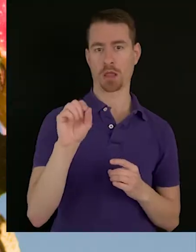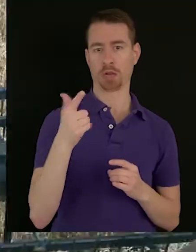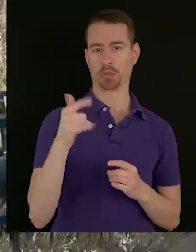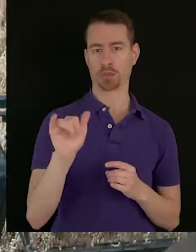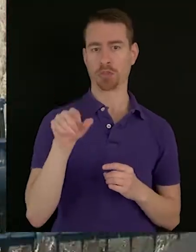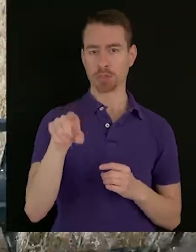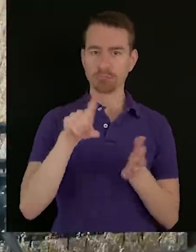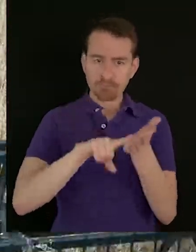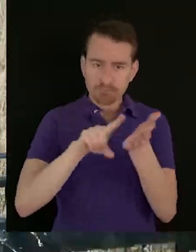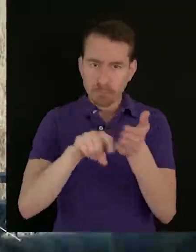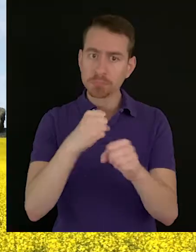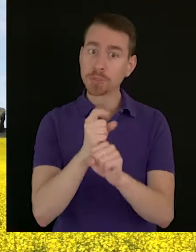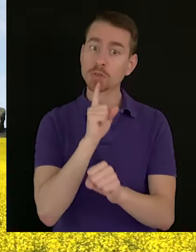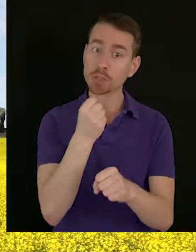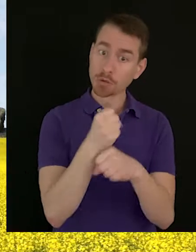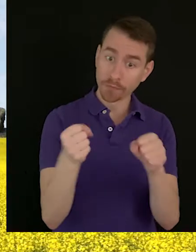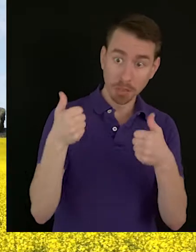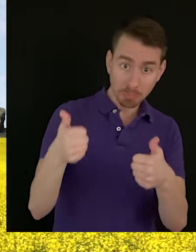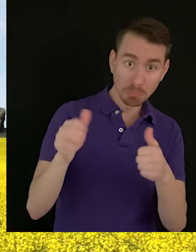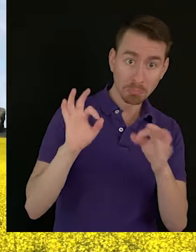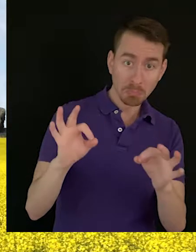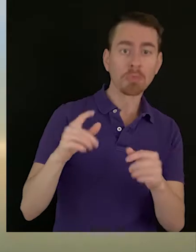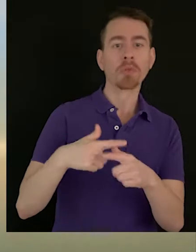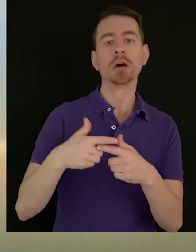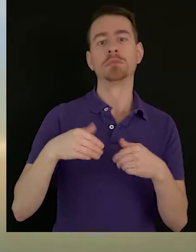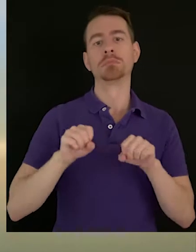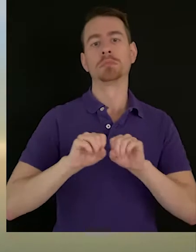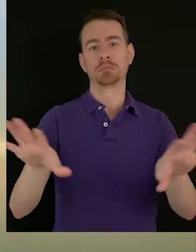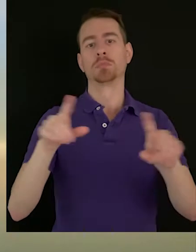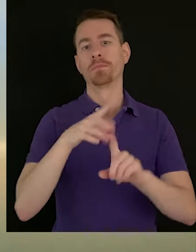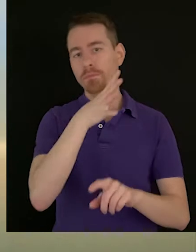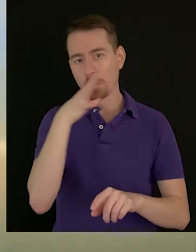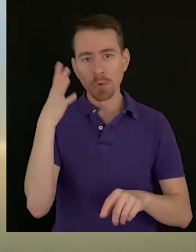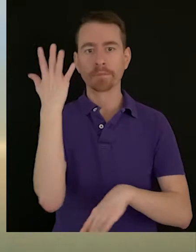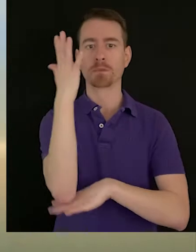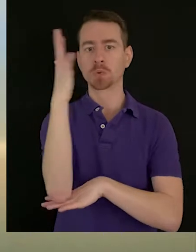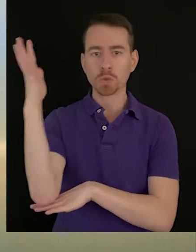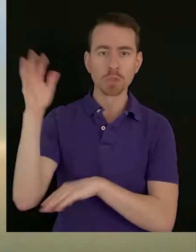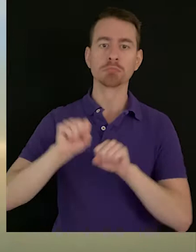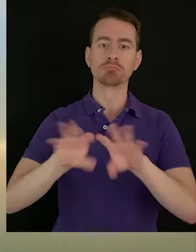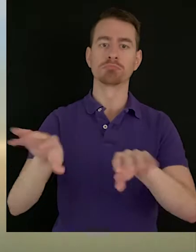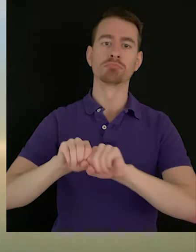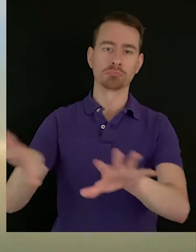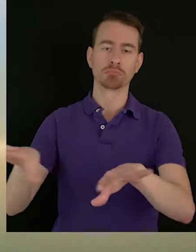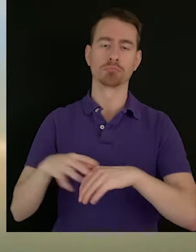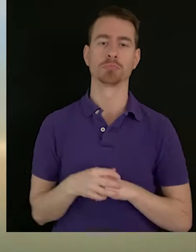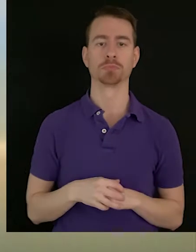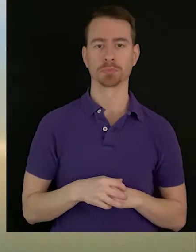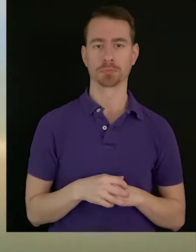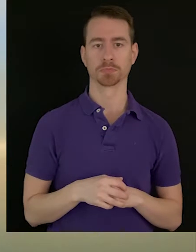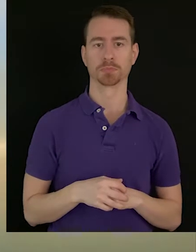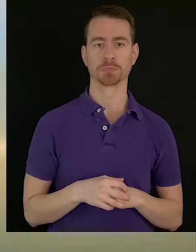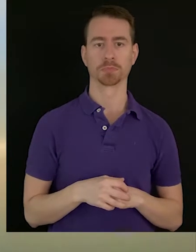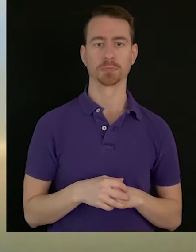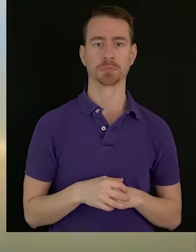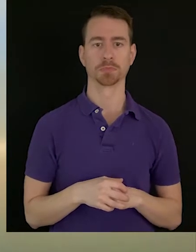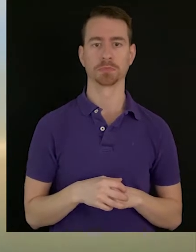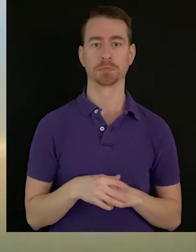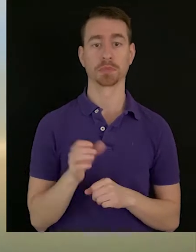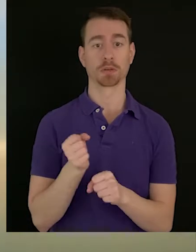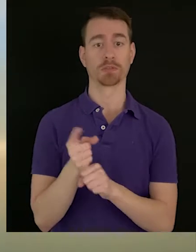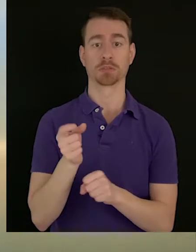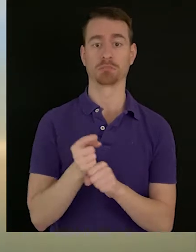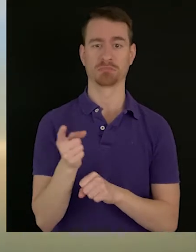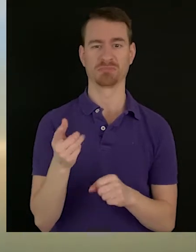apples, wheat, hops, and canola. Loop provides essential nutrients to plants and helps build healthy soils that hold more